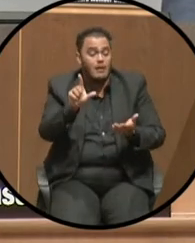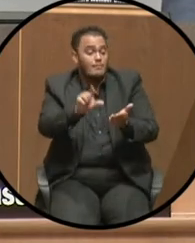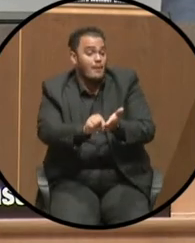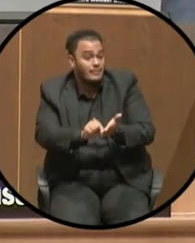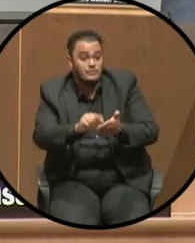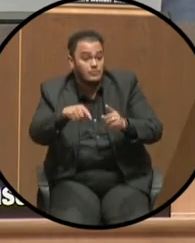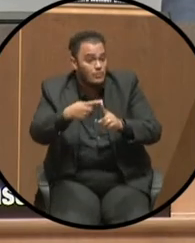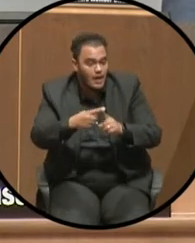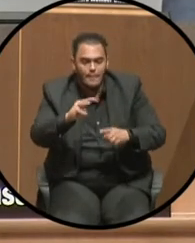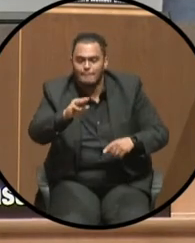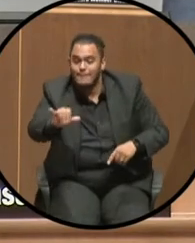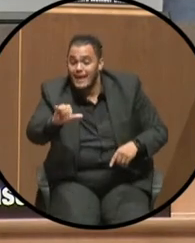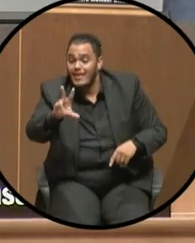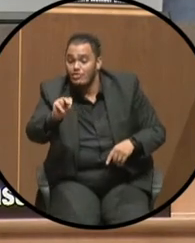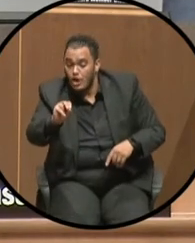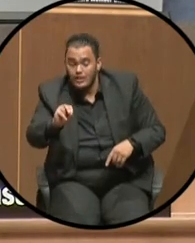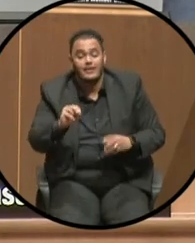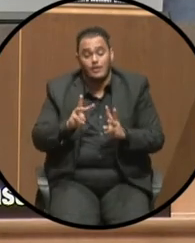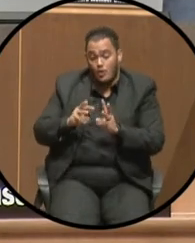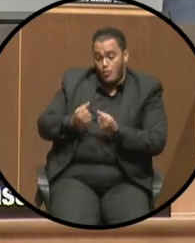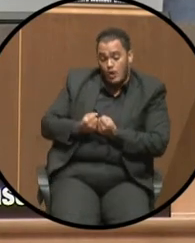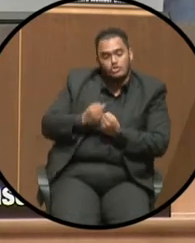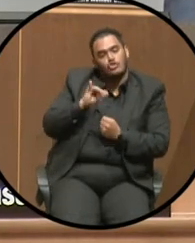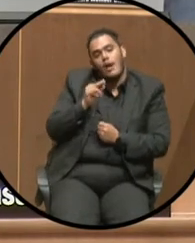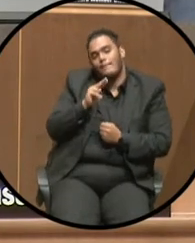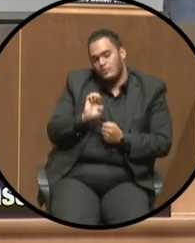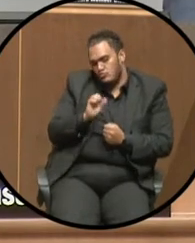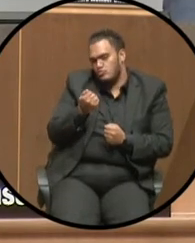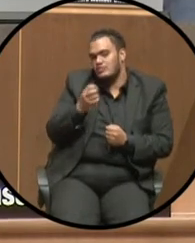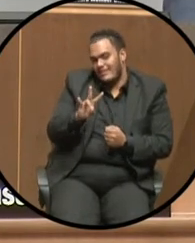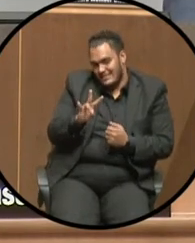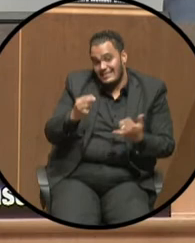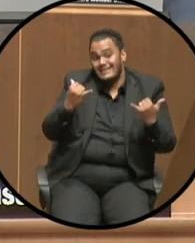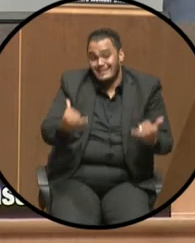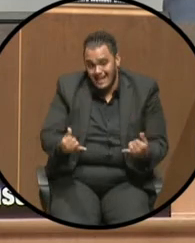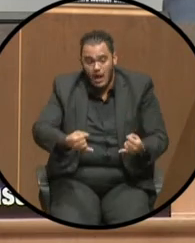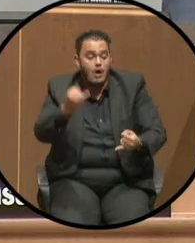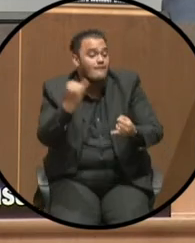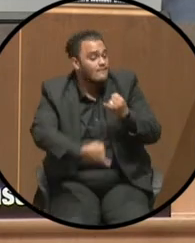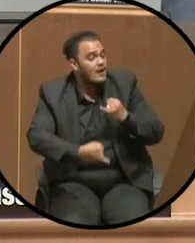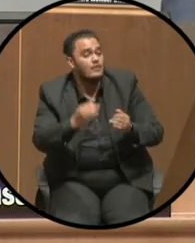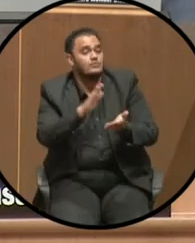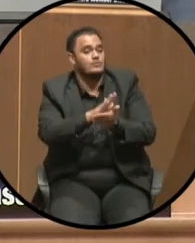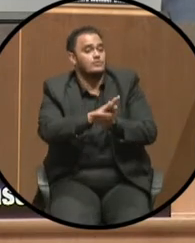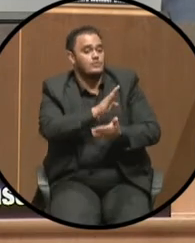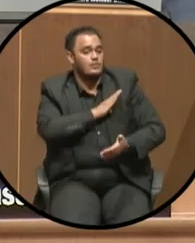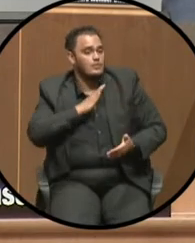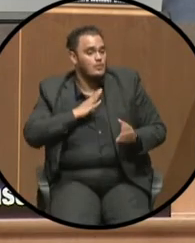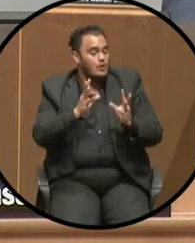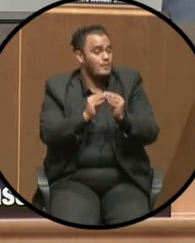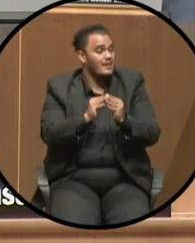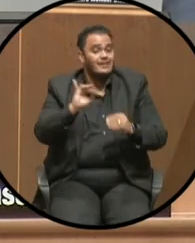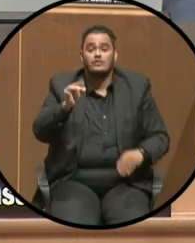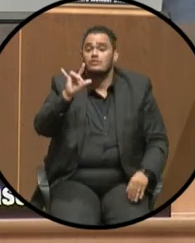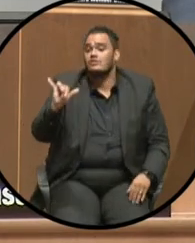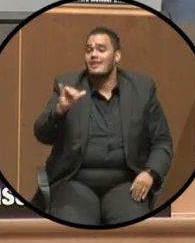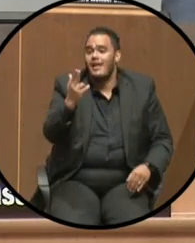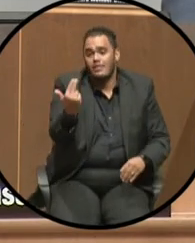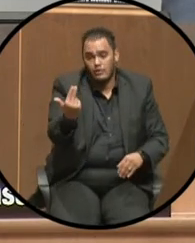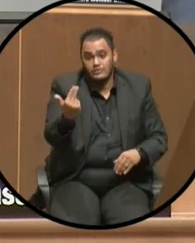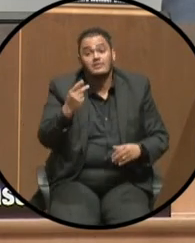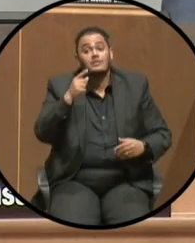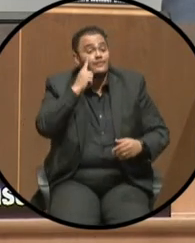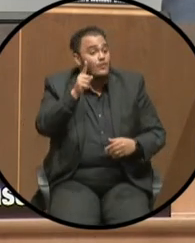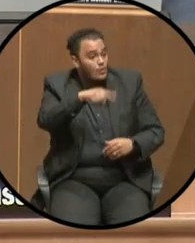30th, rule development workshop on June 17th, and now the final school board meeting on July 13th. For those listening